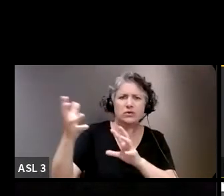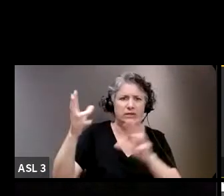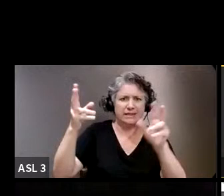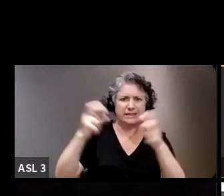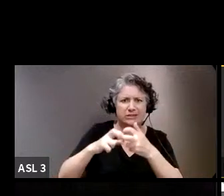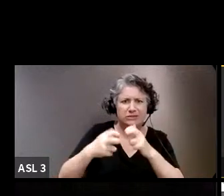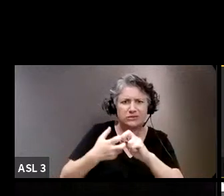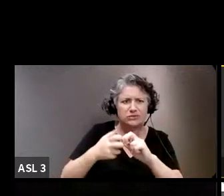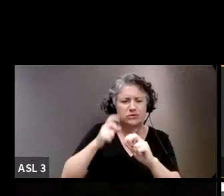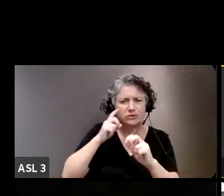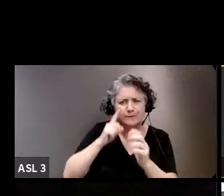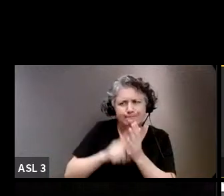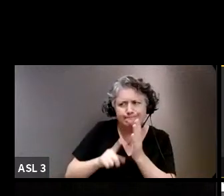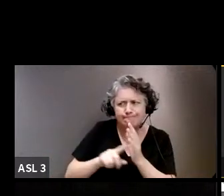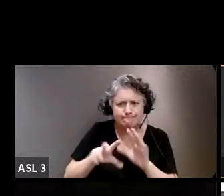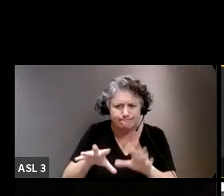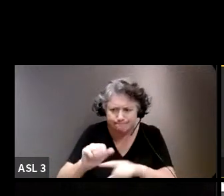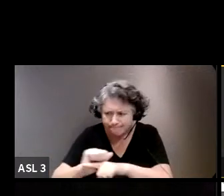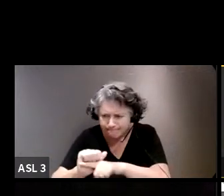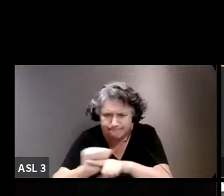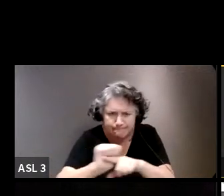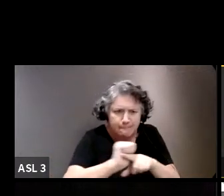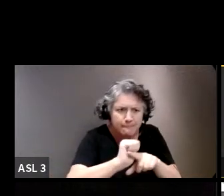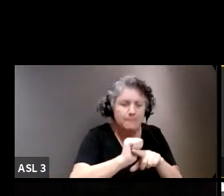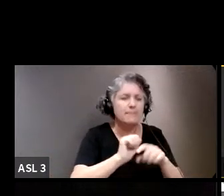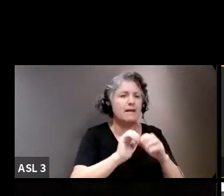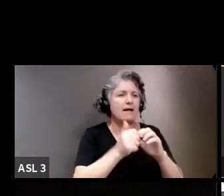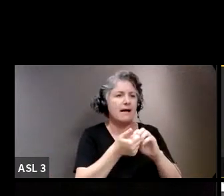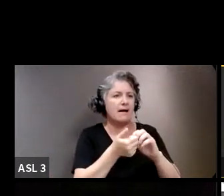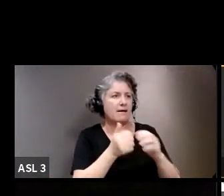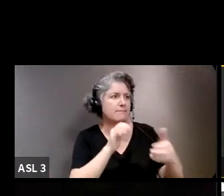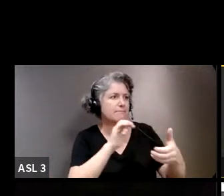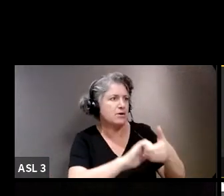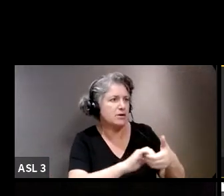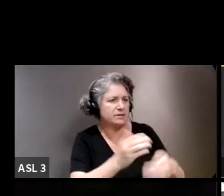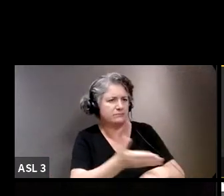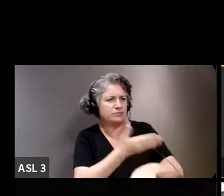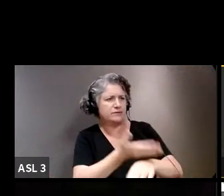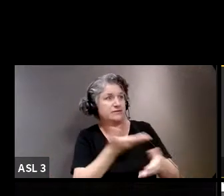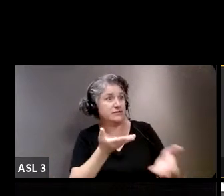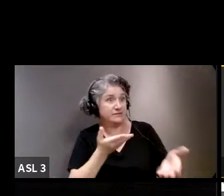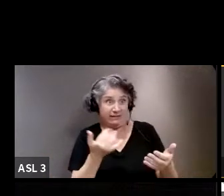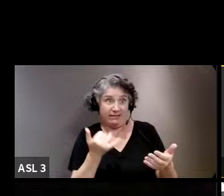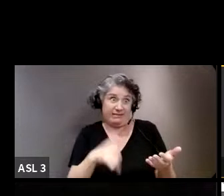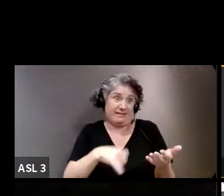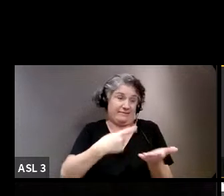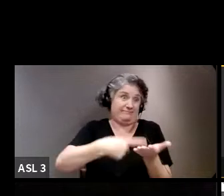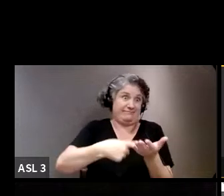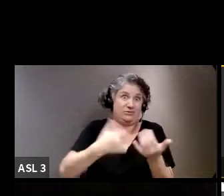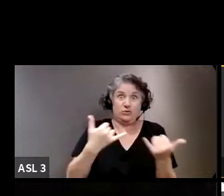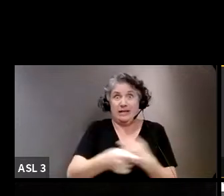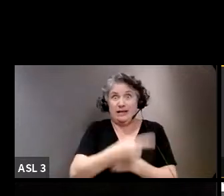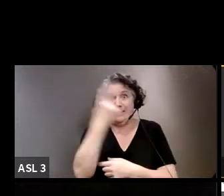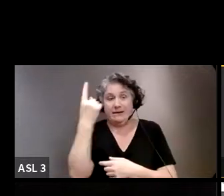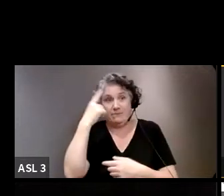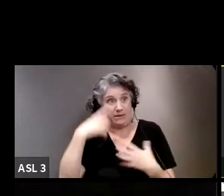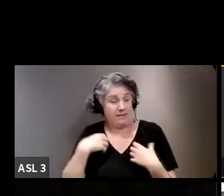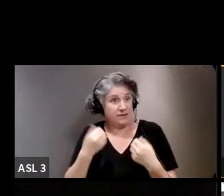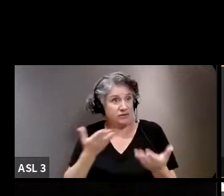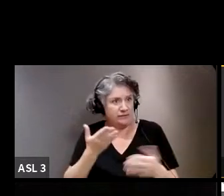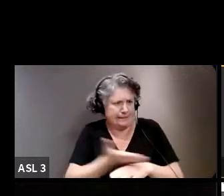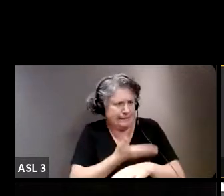can refine our services in terms of working with partners better like we've talked about largely today to deliver mental health